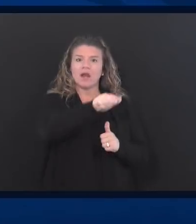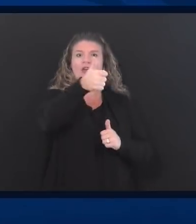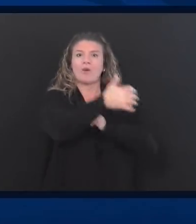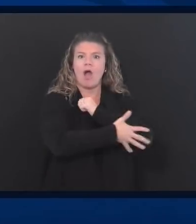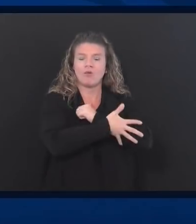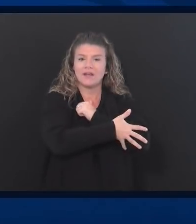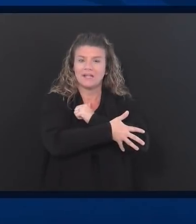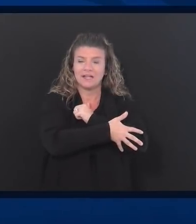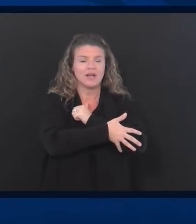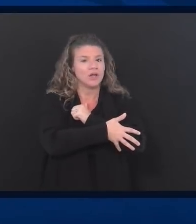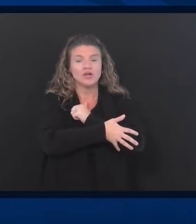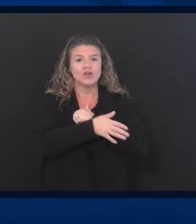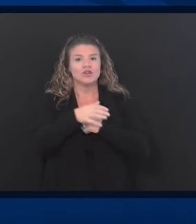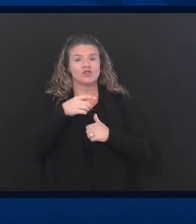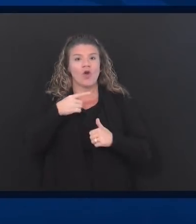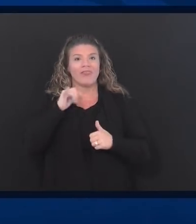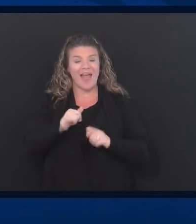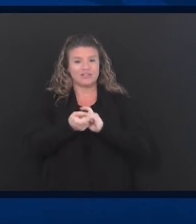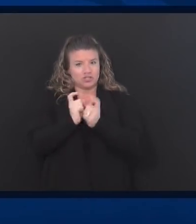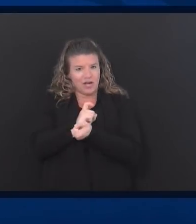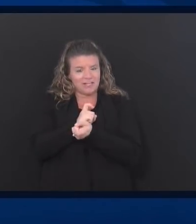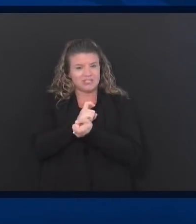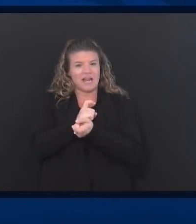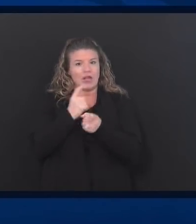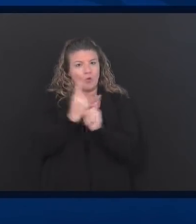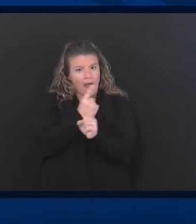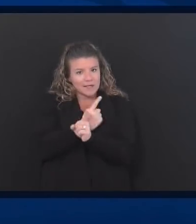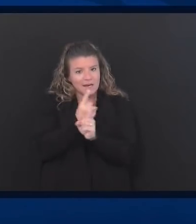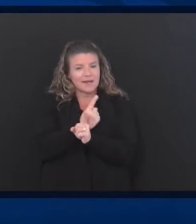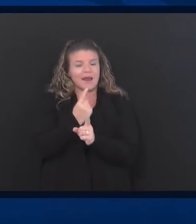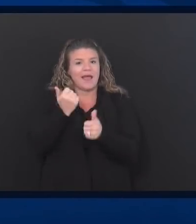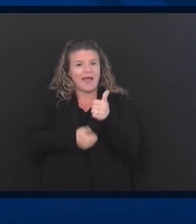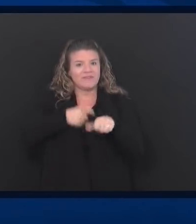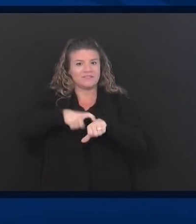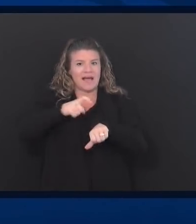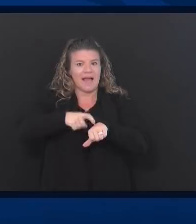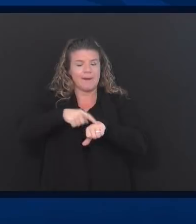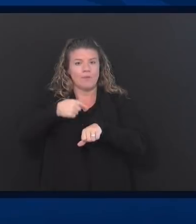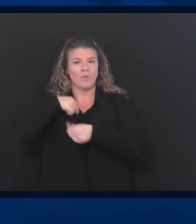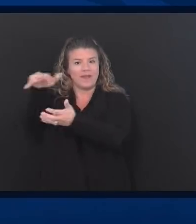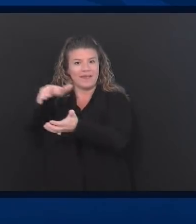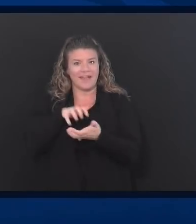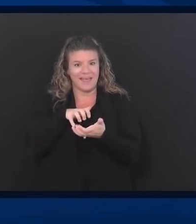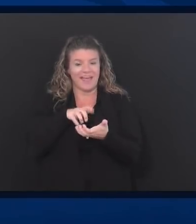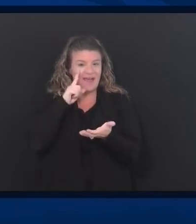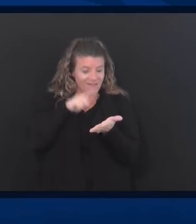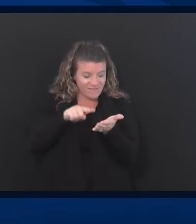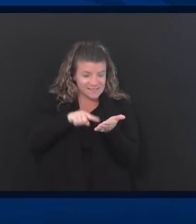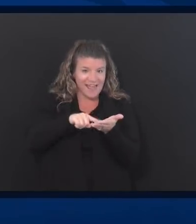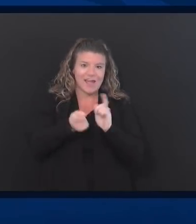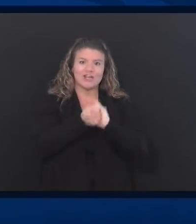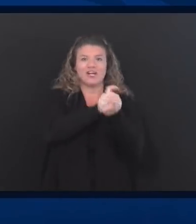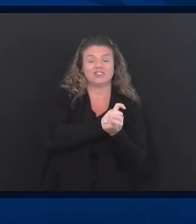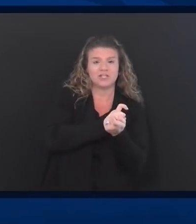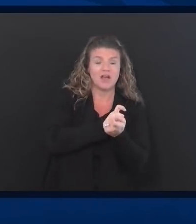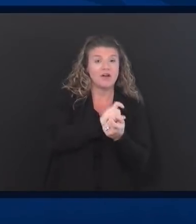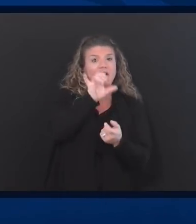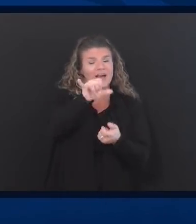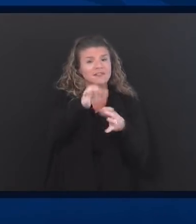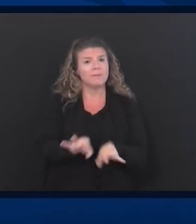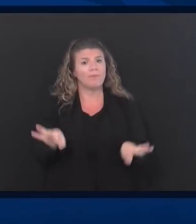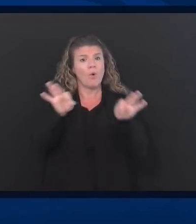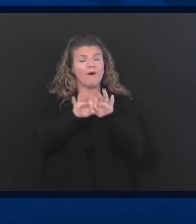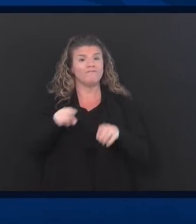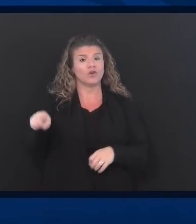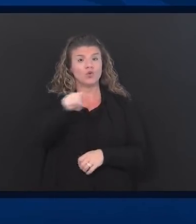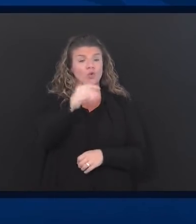that gets updated and corrected each time that the data gets resubmitted from the local to the state. So I think that's just important to know that the